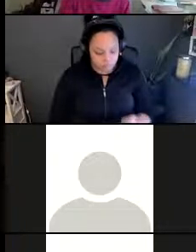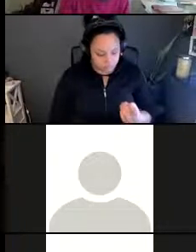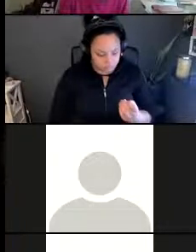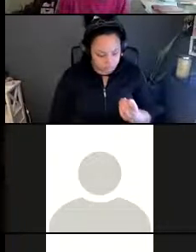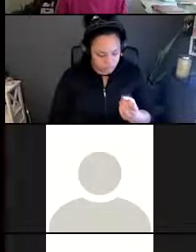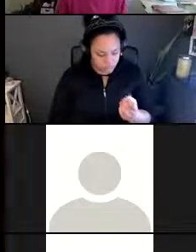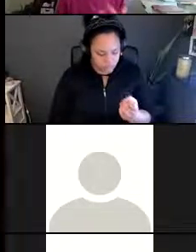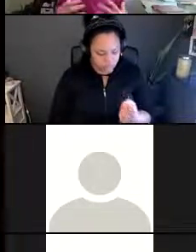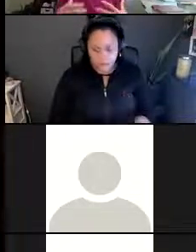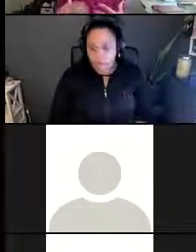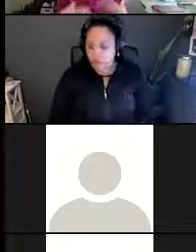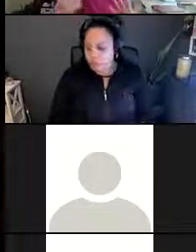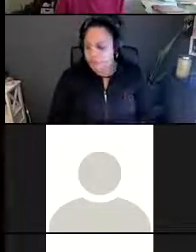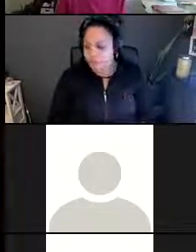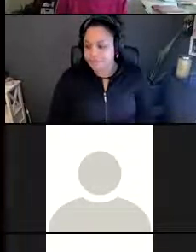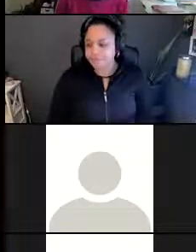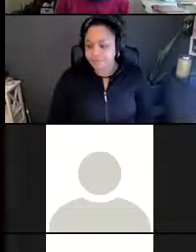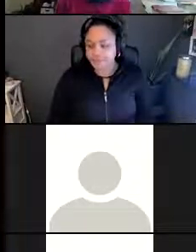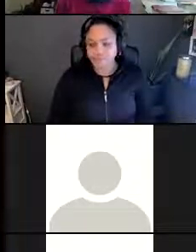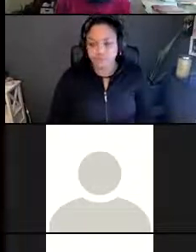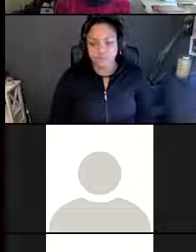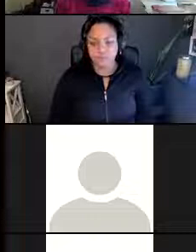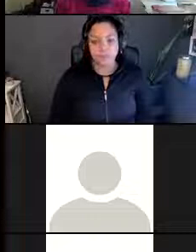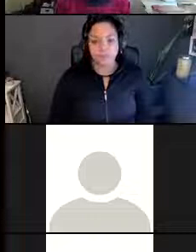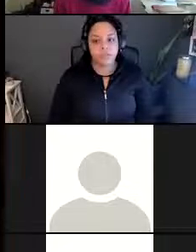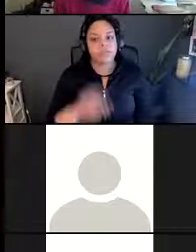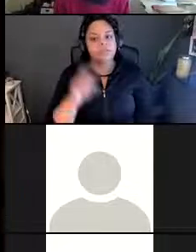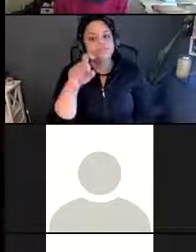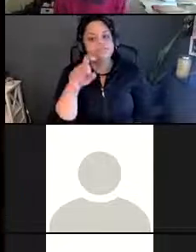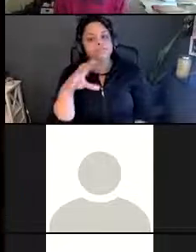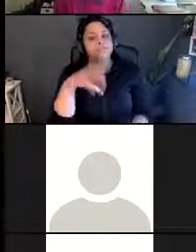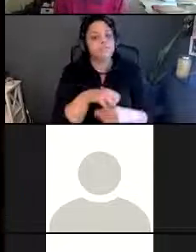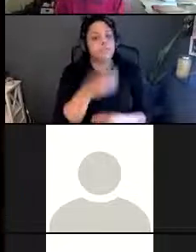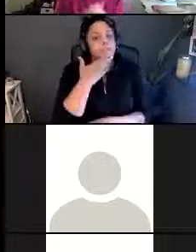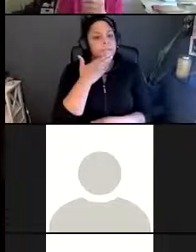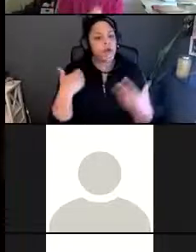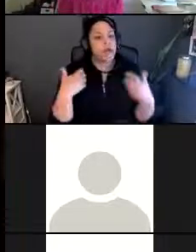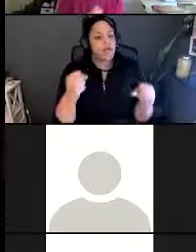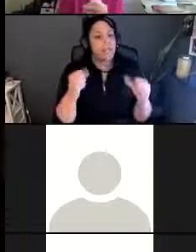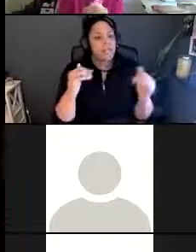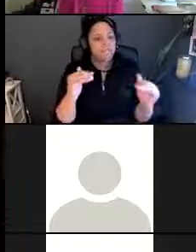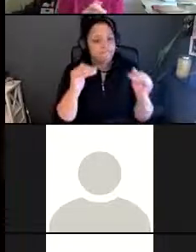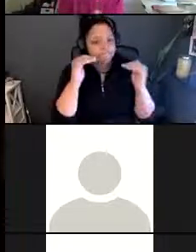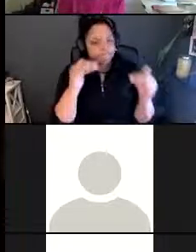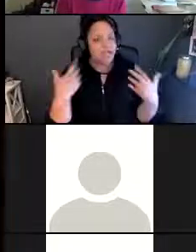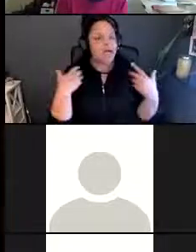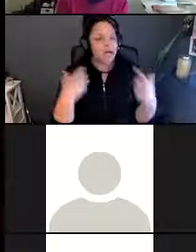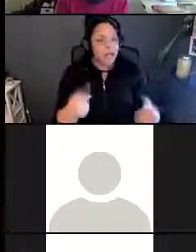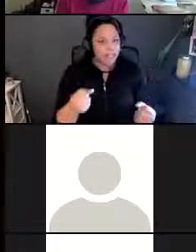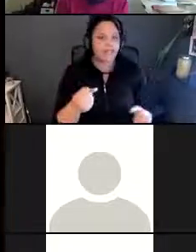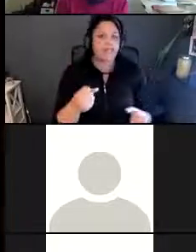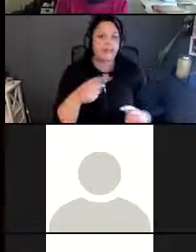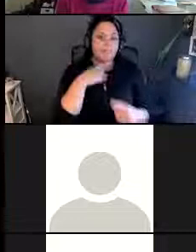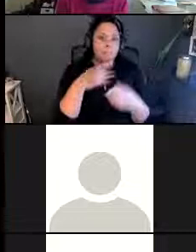Okay, so we need to engage in better health promotion, building healthy public